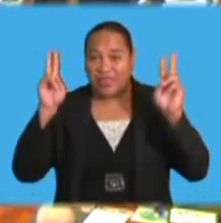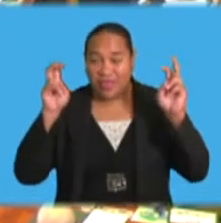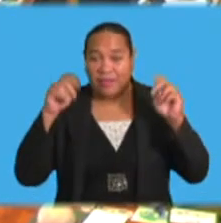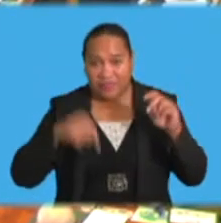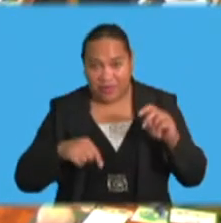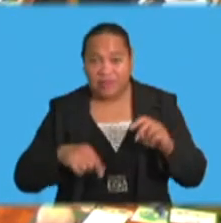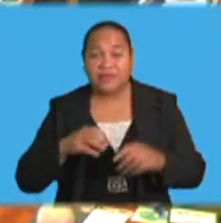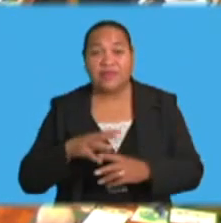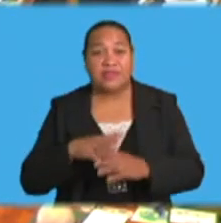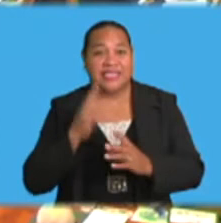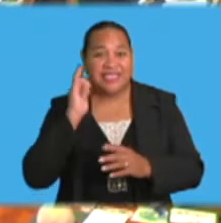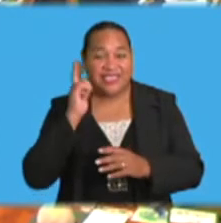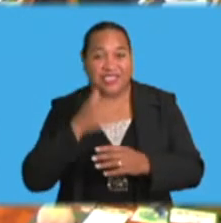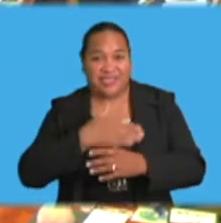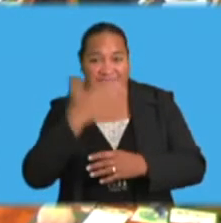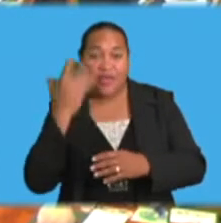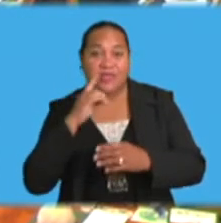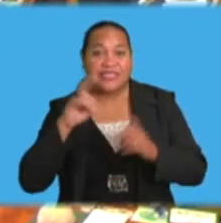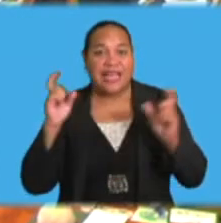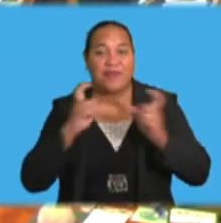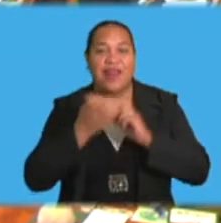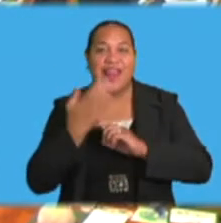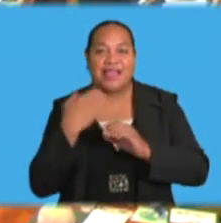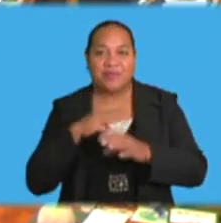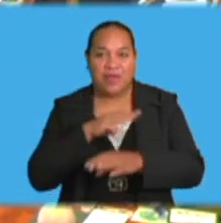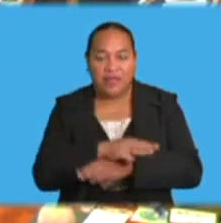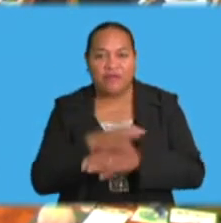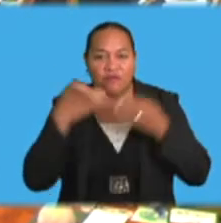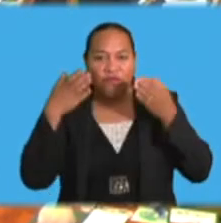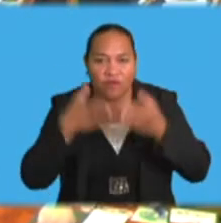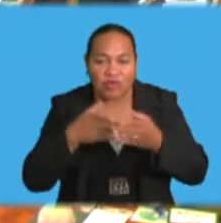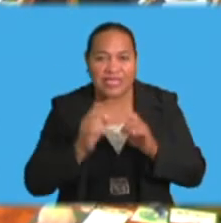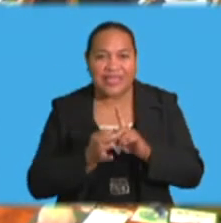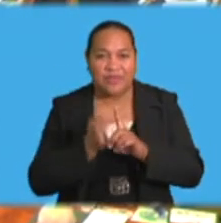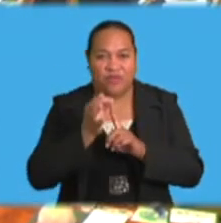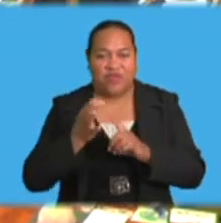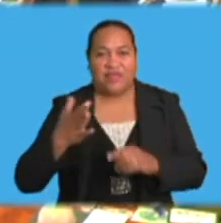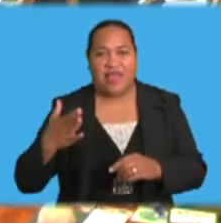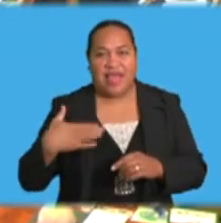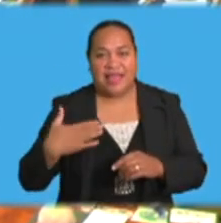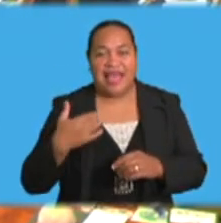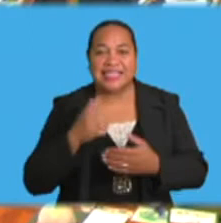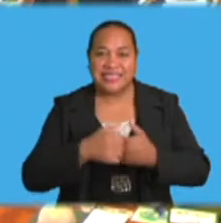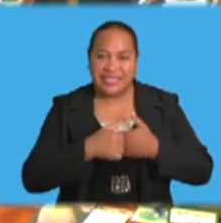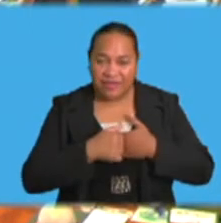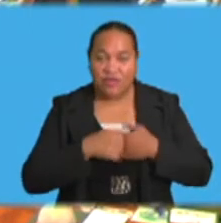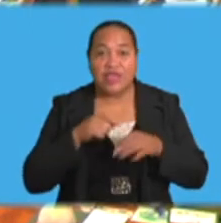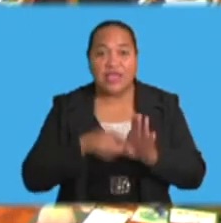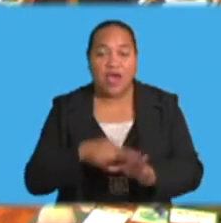OHS Day, which was celebrated last month and was focused on improving the health and safety of young